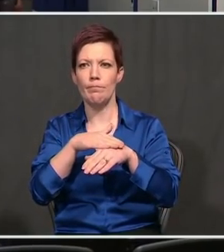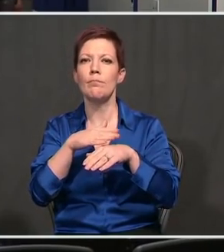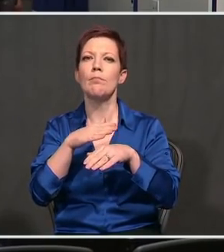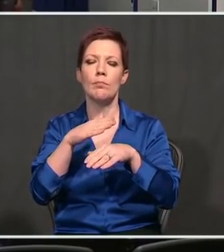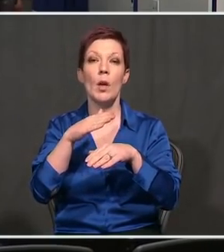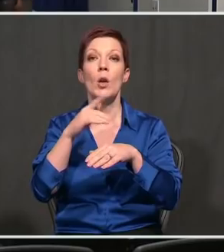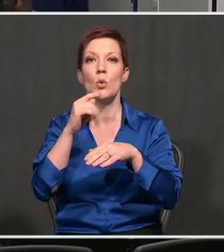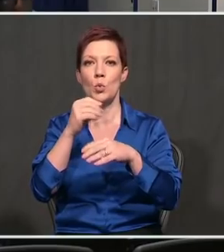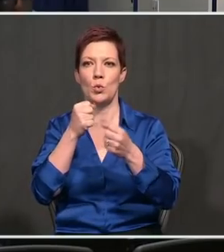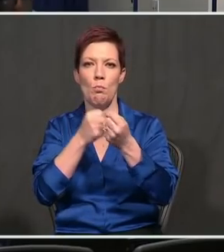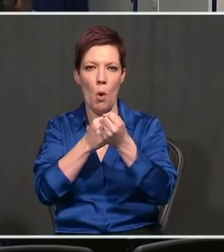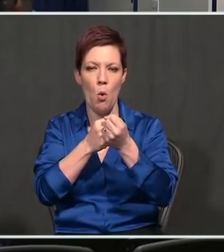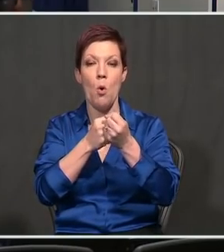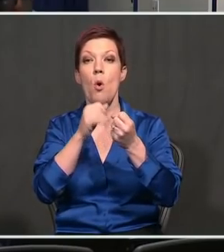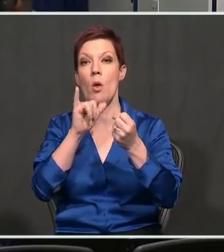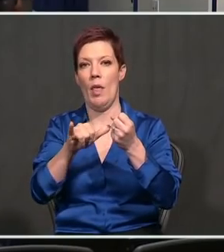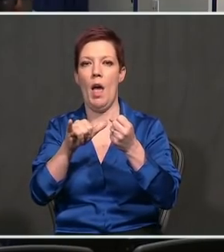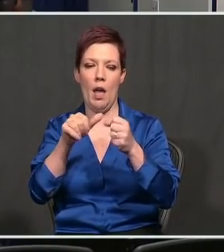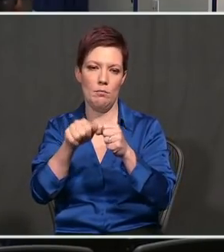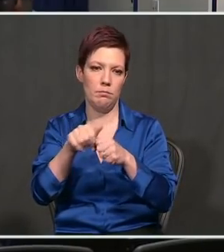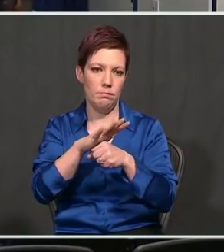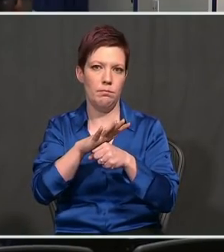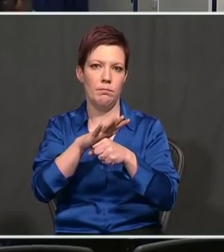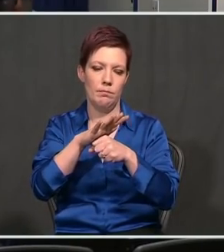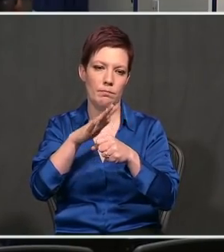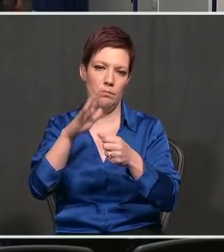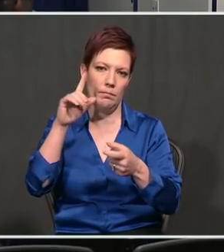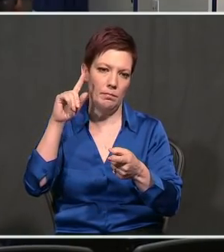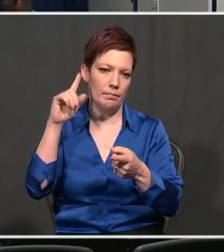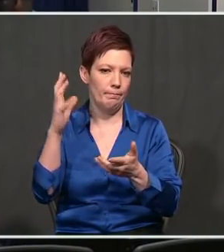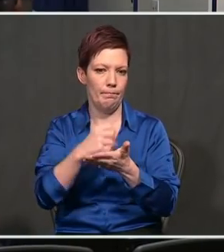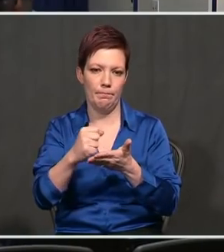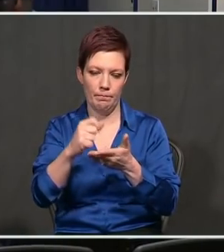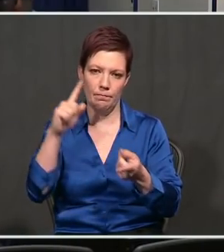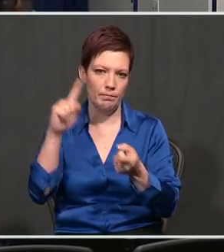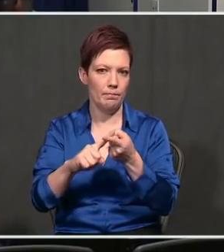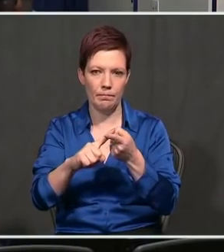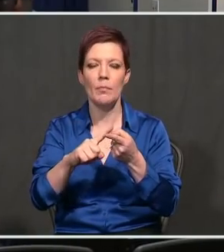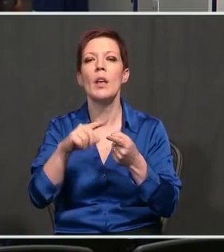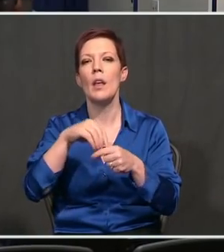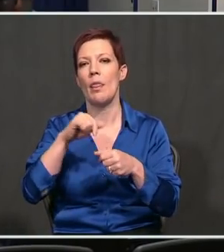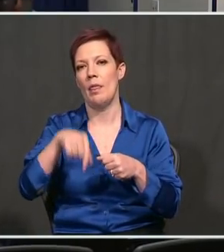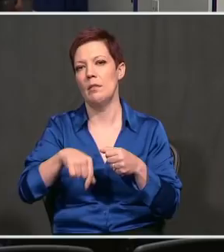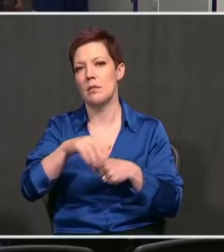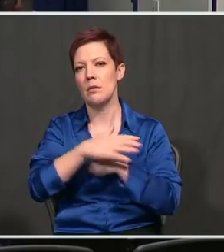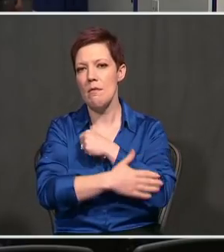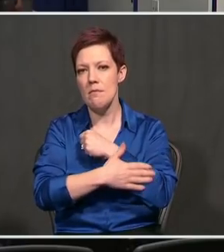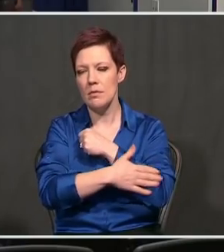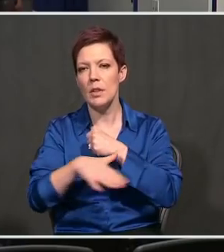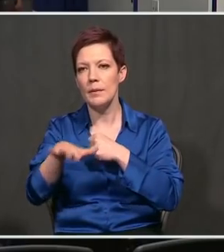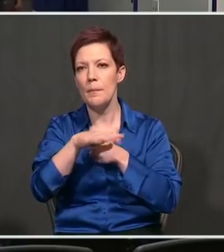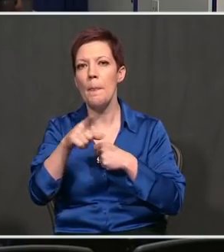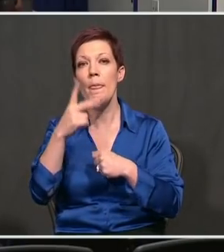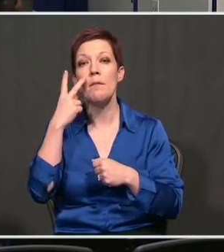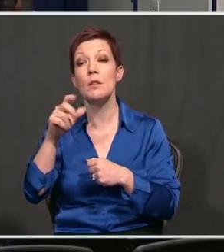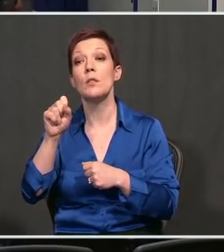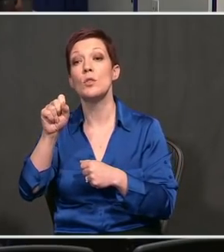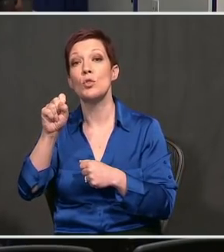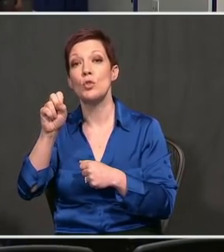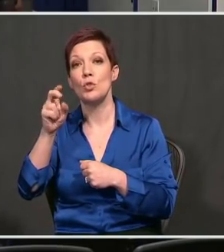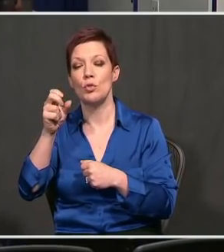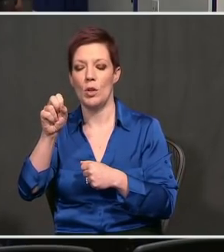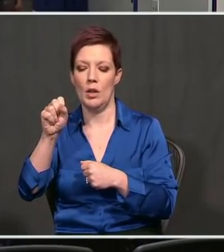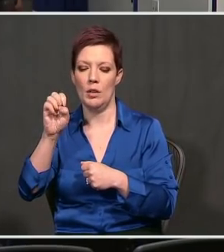pandemic response in our country. You heard their names, but Sean Siemens, President, RX Crossroads, Executive Sponsor, Enterprise